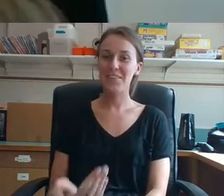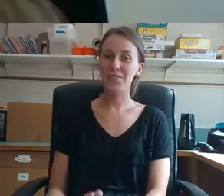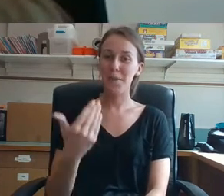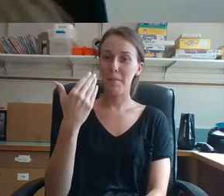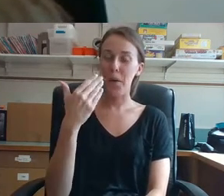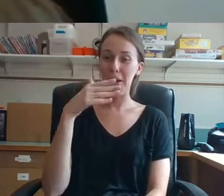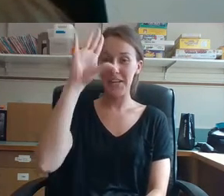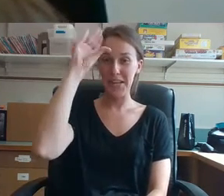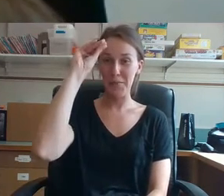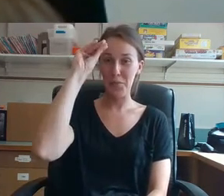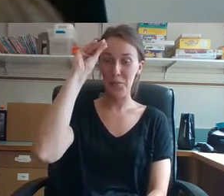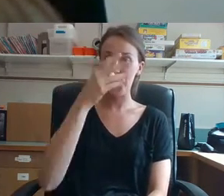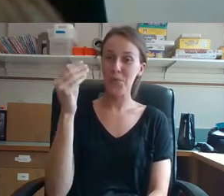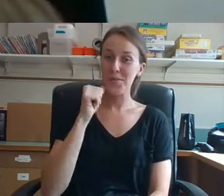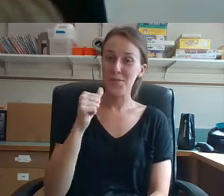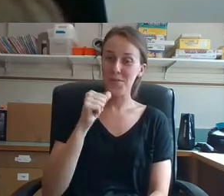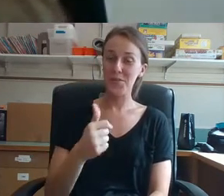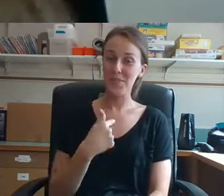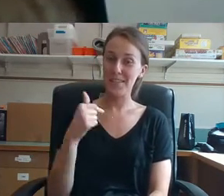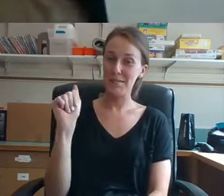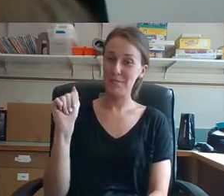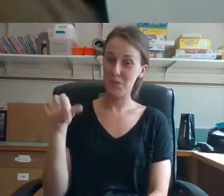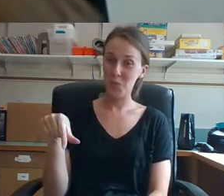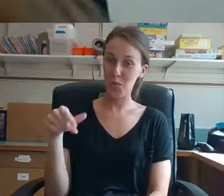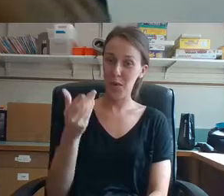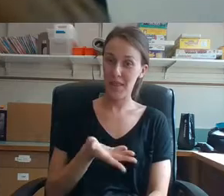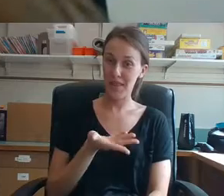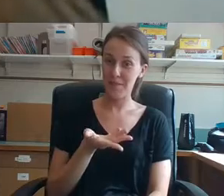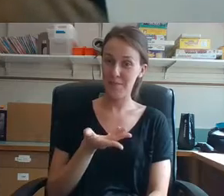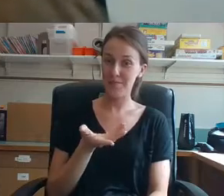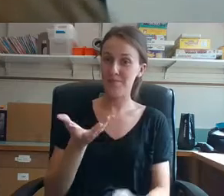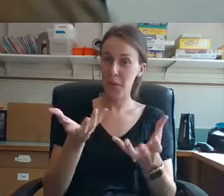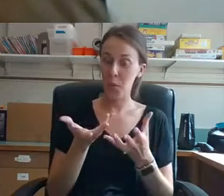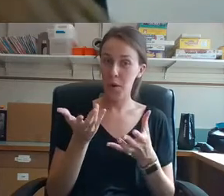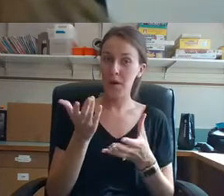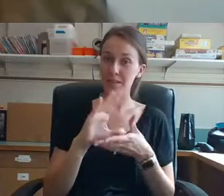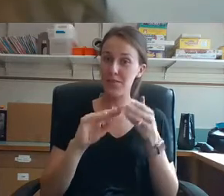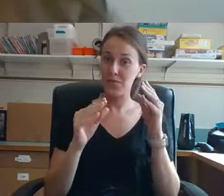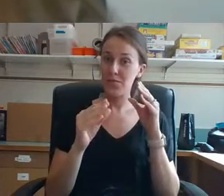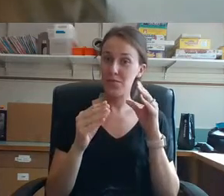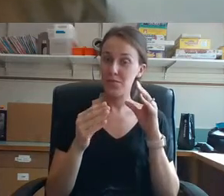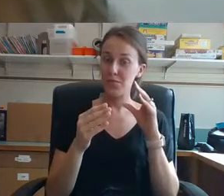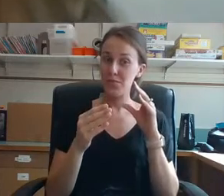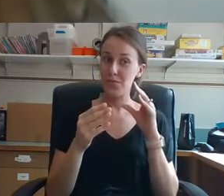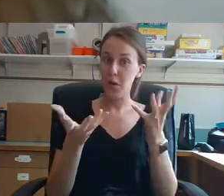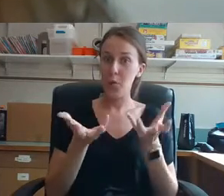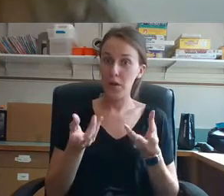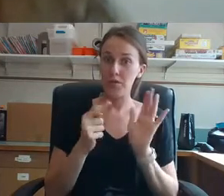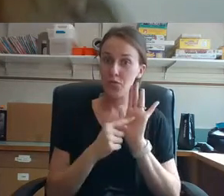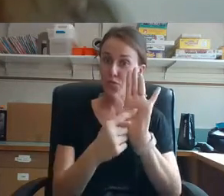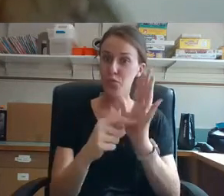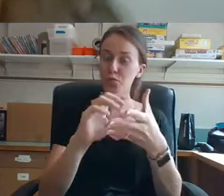Good morning, boys and girls. This is Mrs. Quella here. I wanted to share a new story with you guys